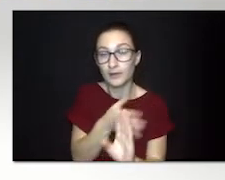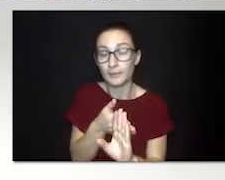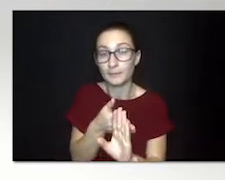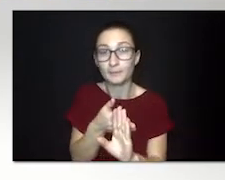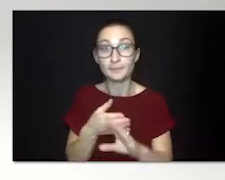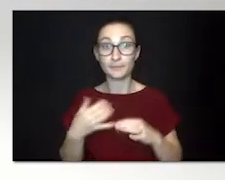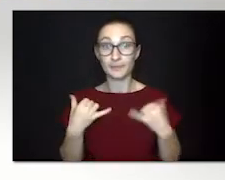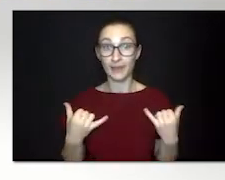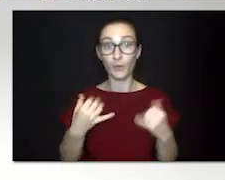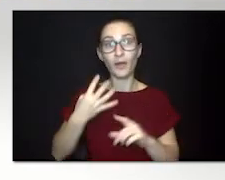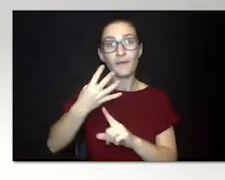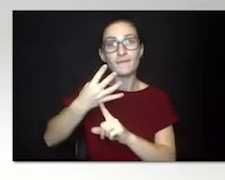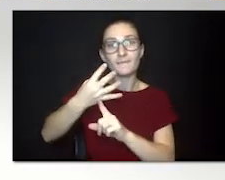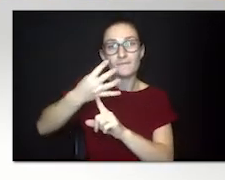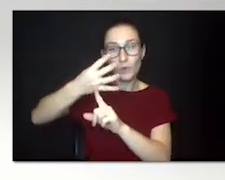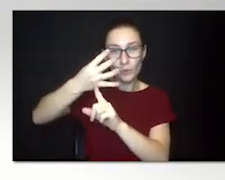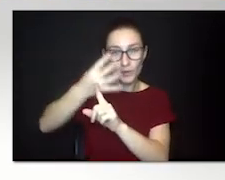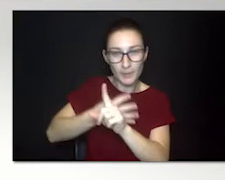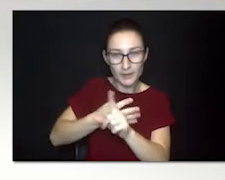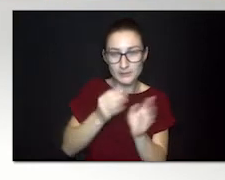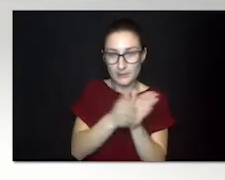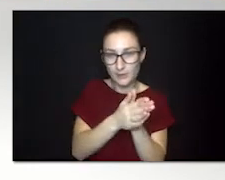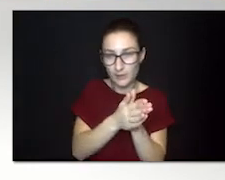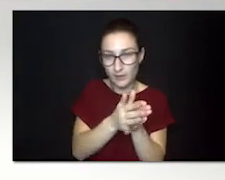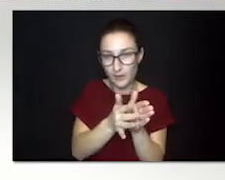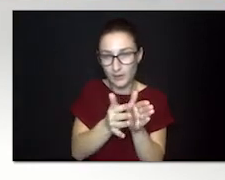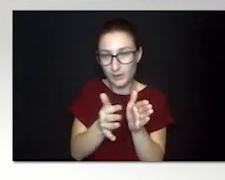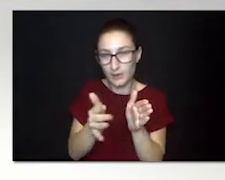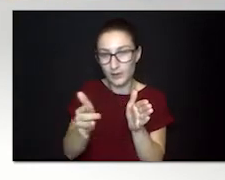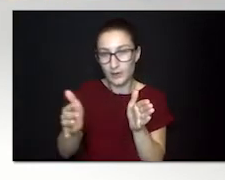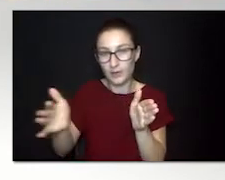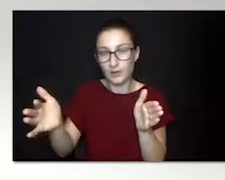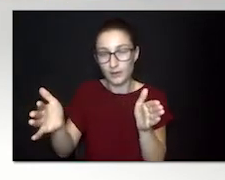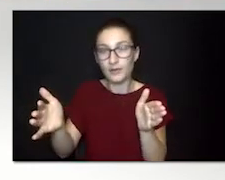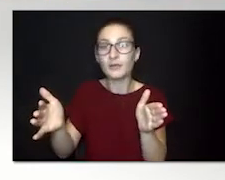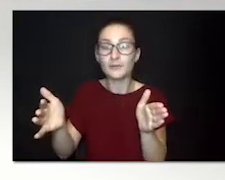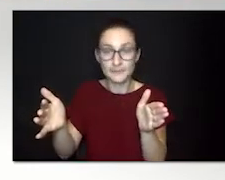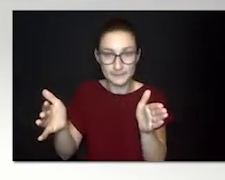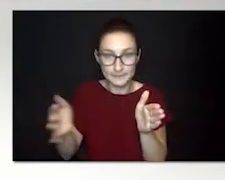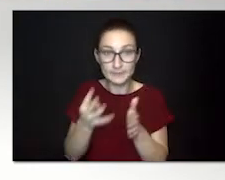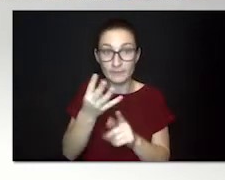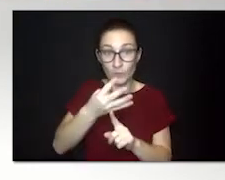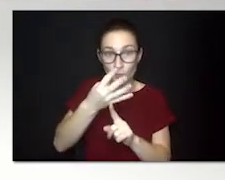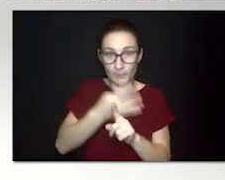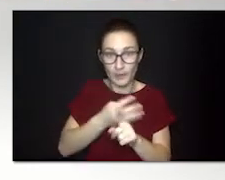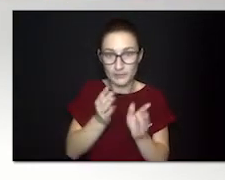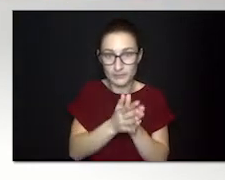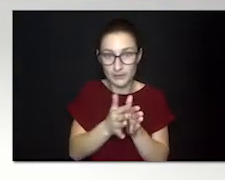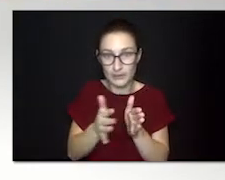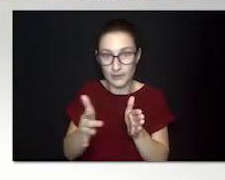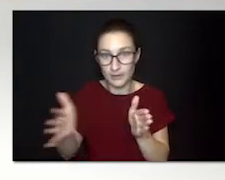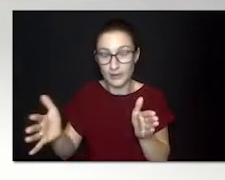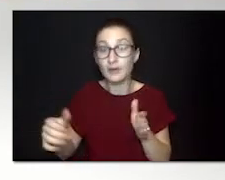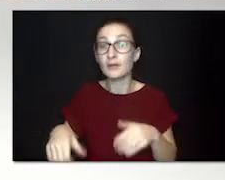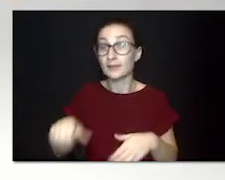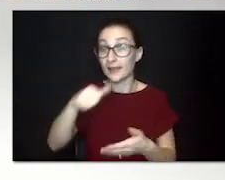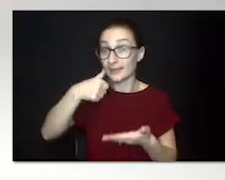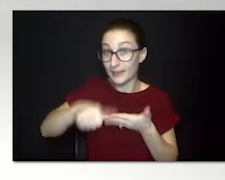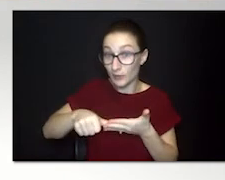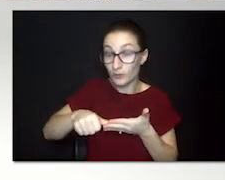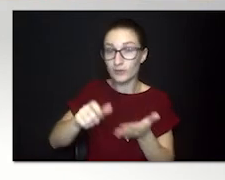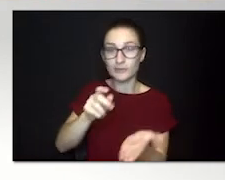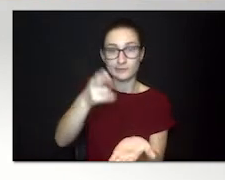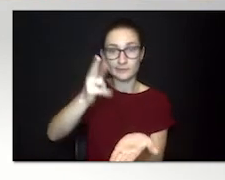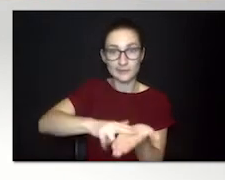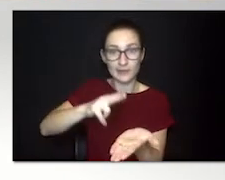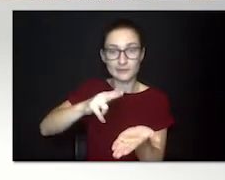over. You have 4 months after that hearing where the orders appointing you as guardian and the letters appointing